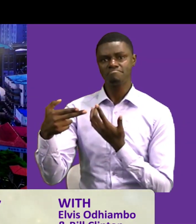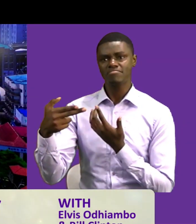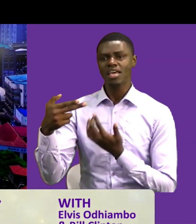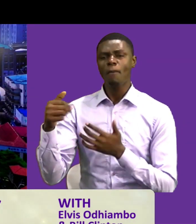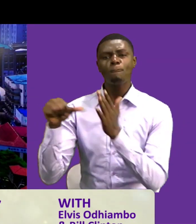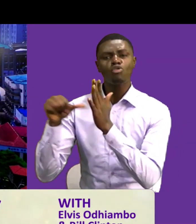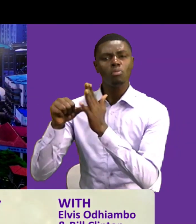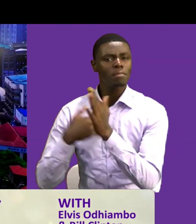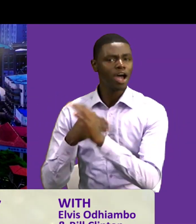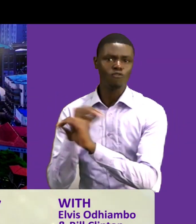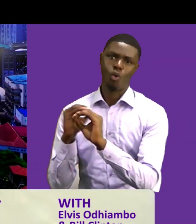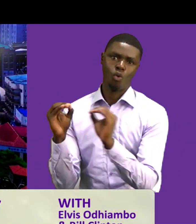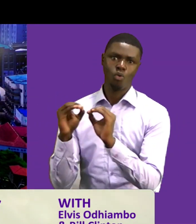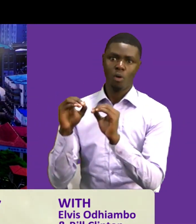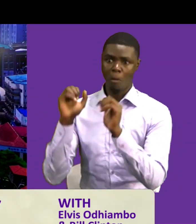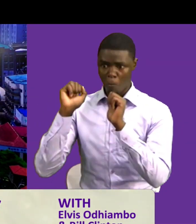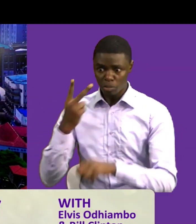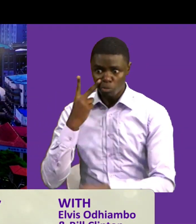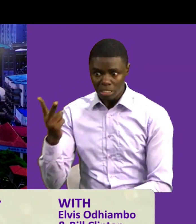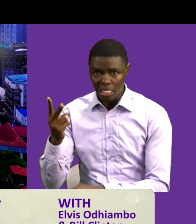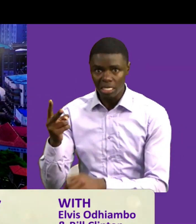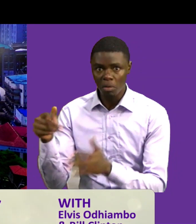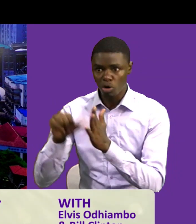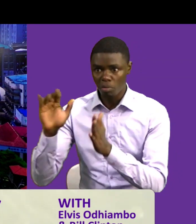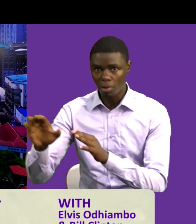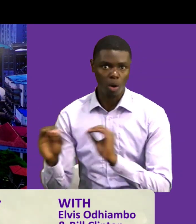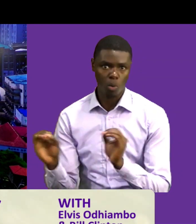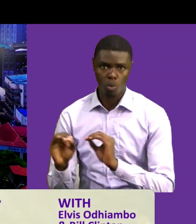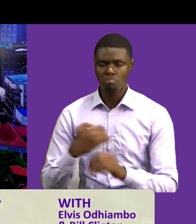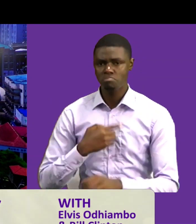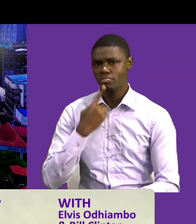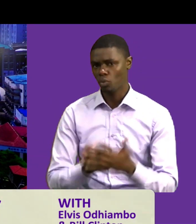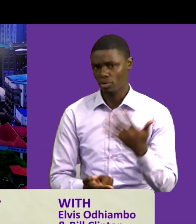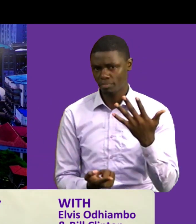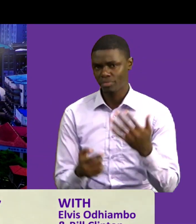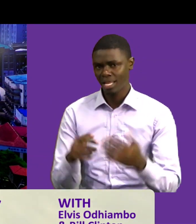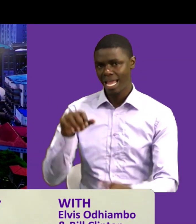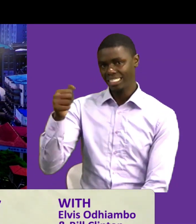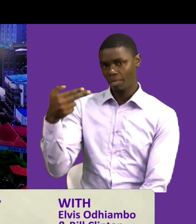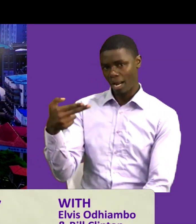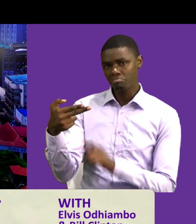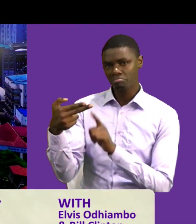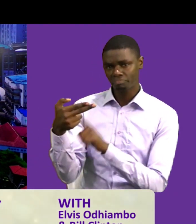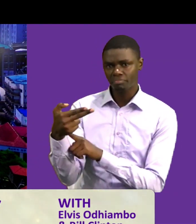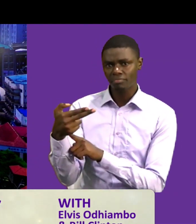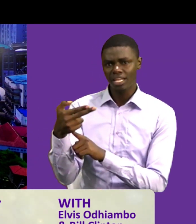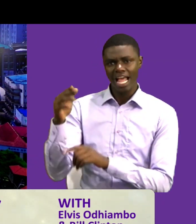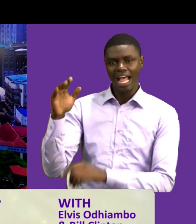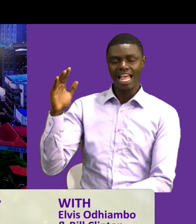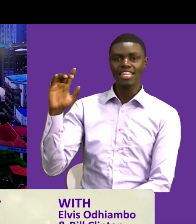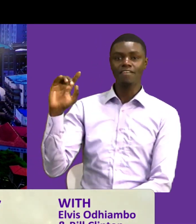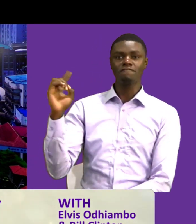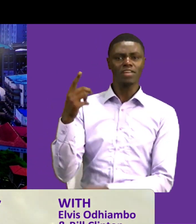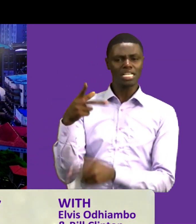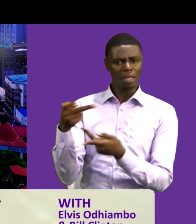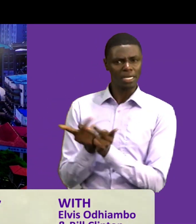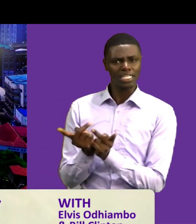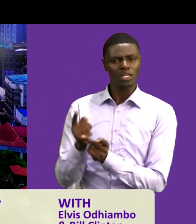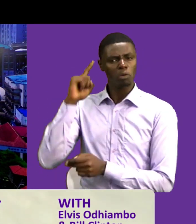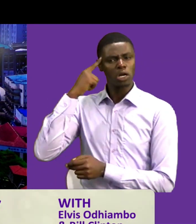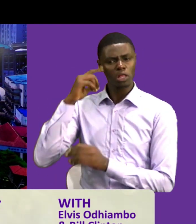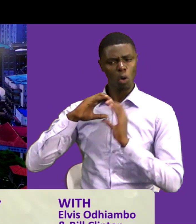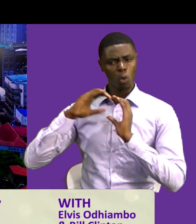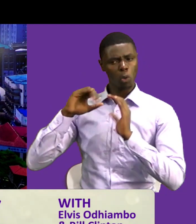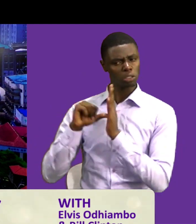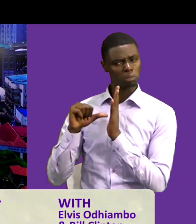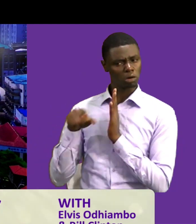vivid problem that is seen. So I will say Shabana, in the first place, they thought their coach was